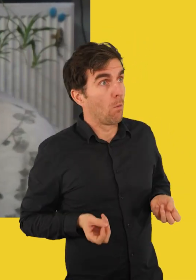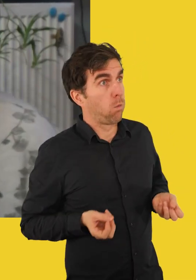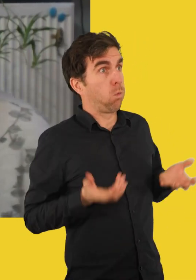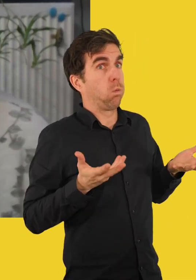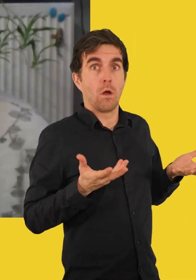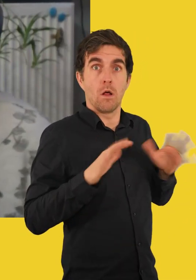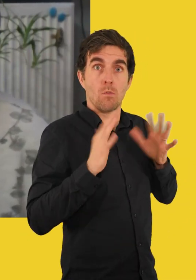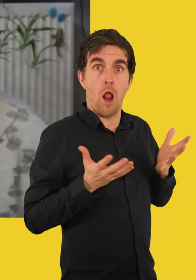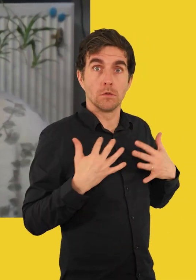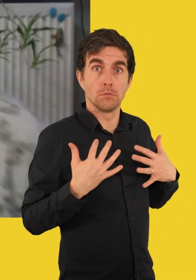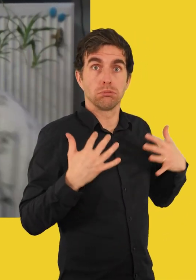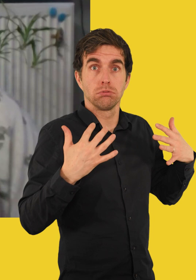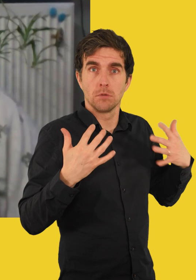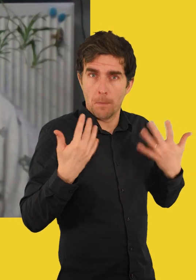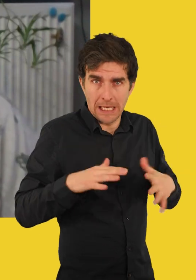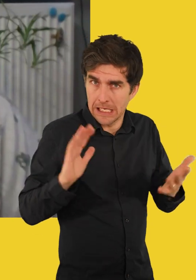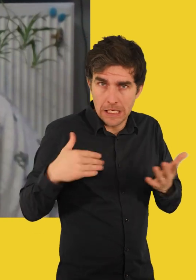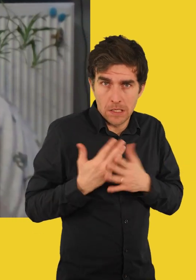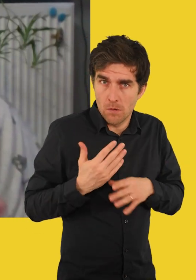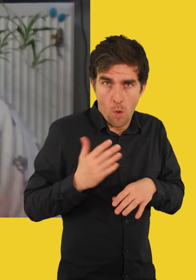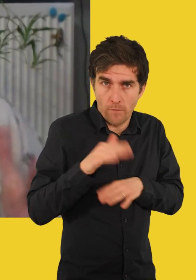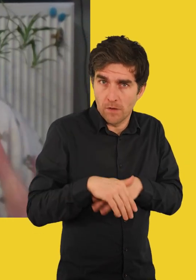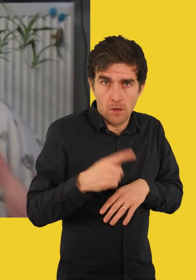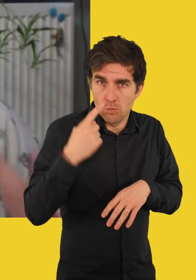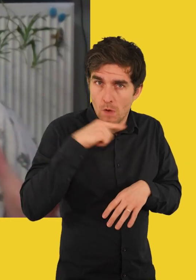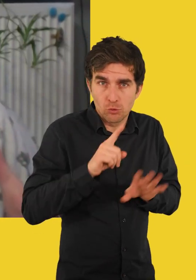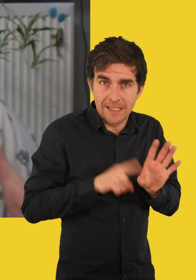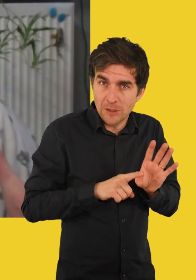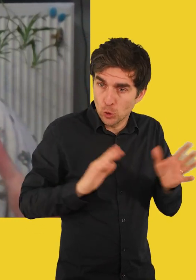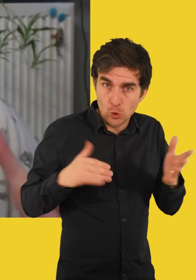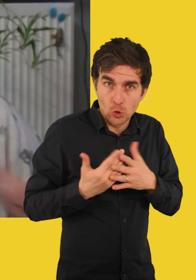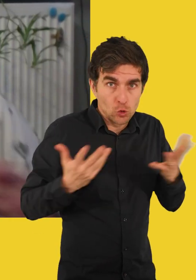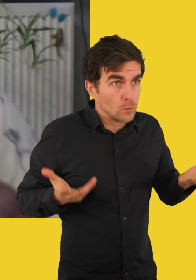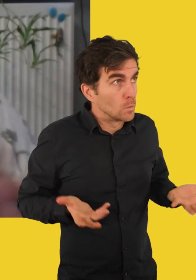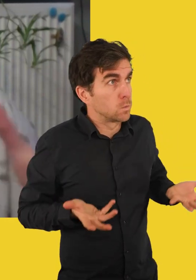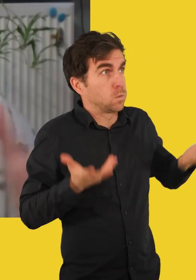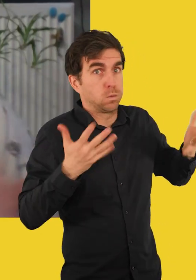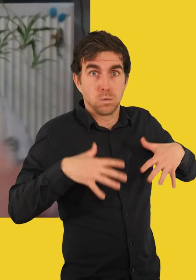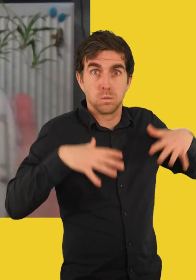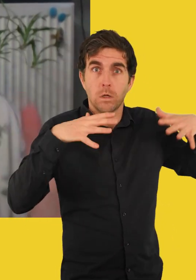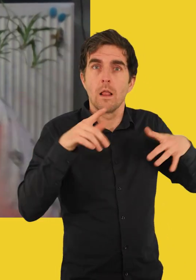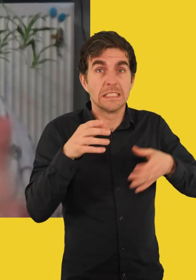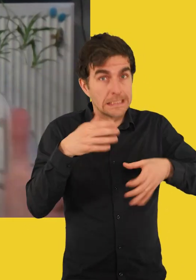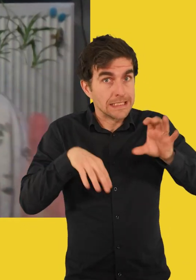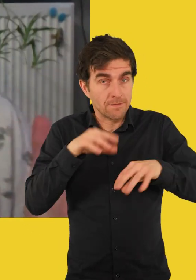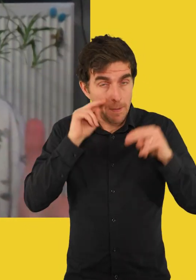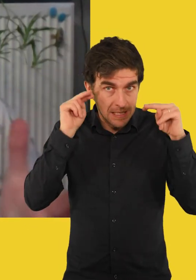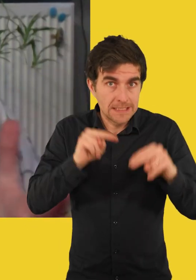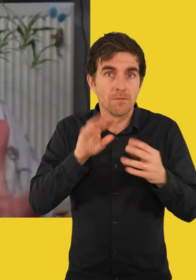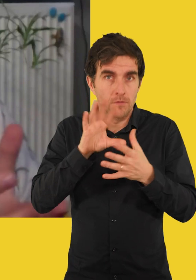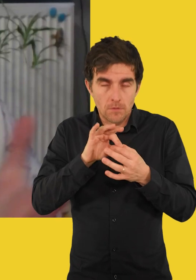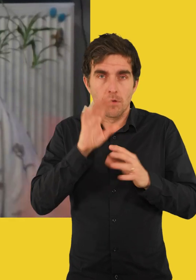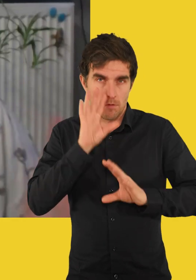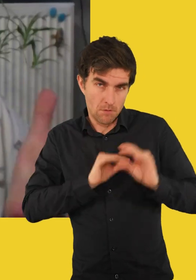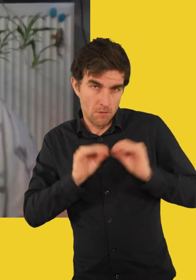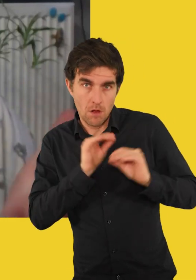by the realization that we have had over 100 years to navigate this crisis with that scientific perspective as the compass, and